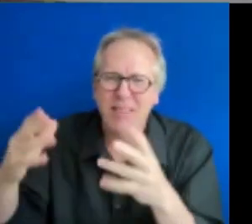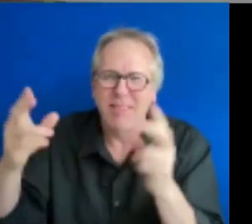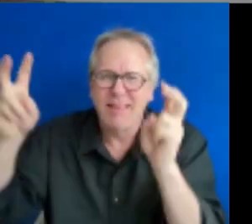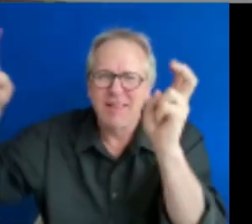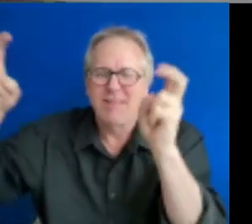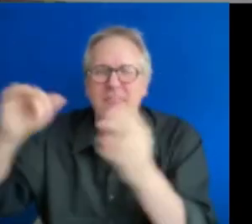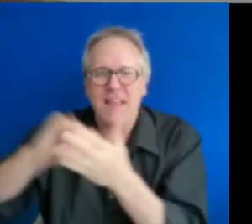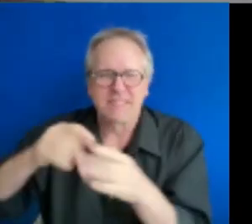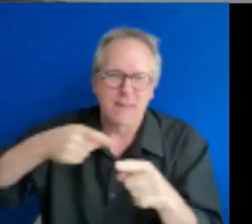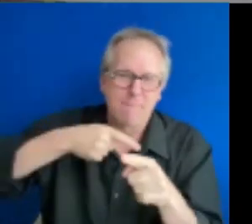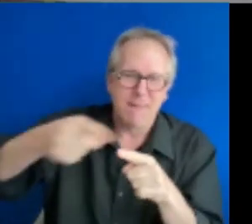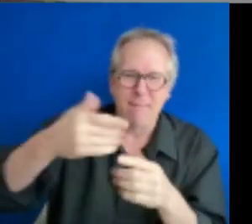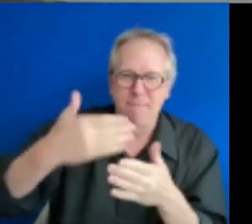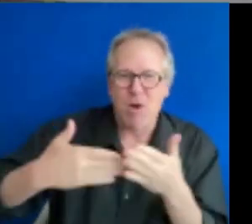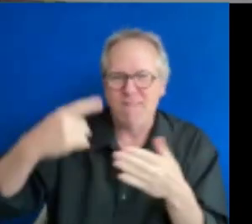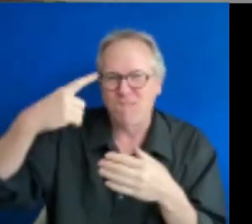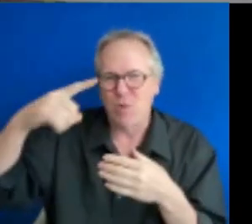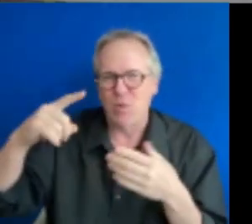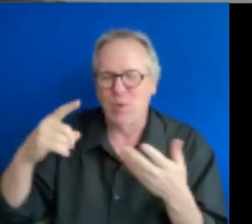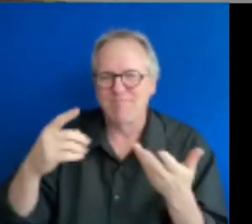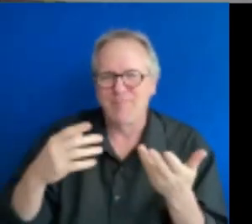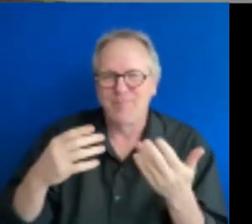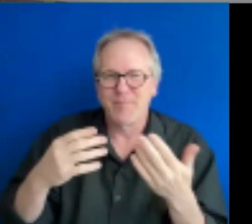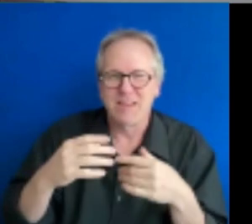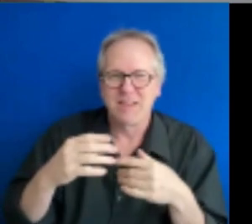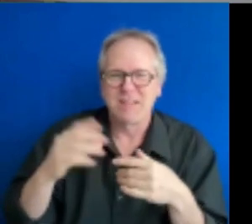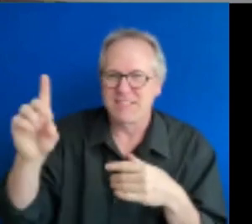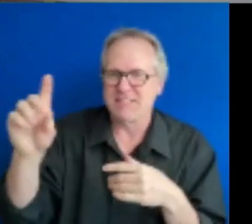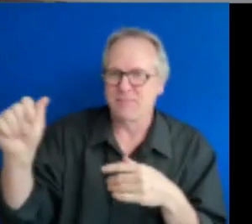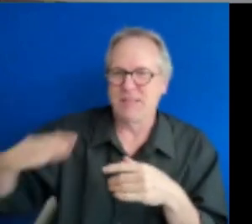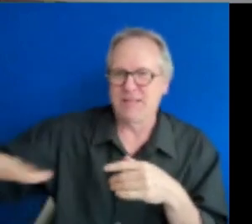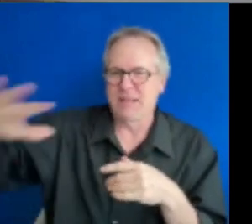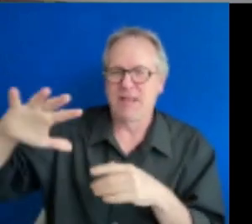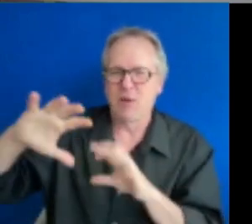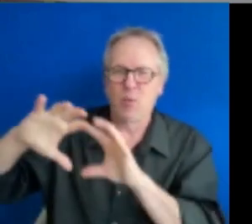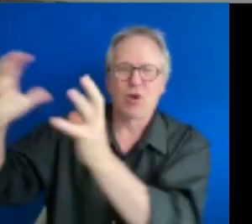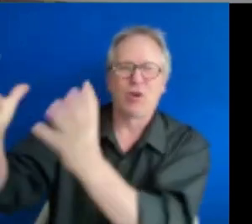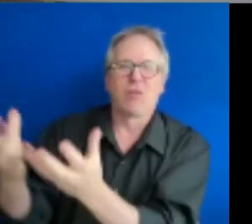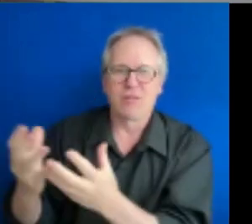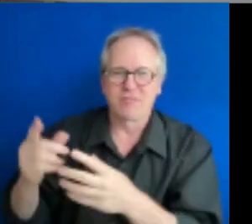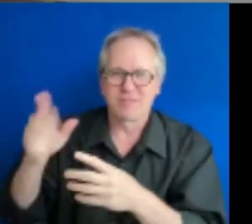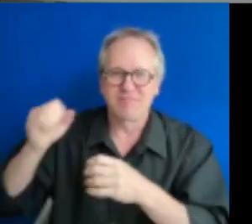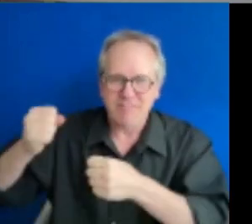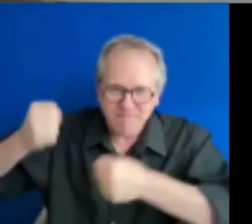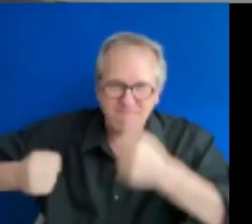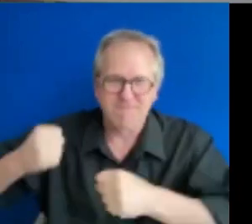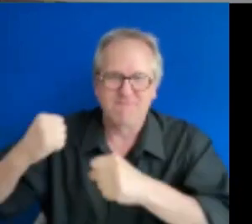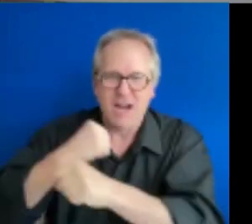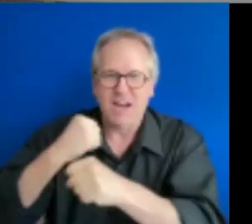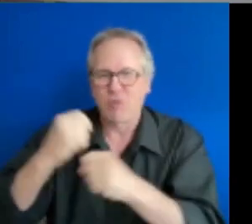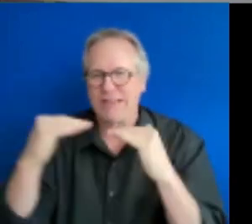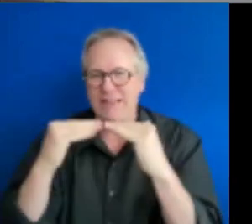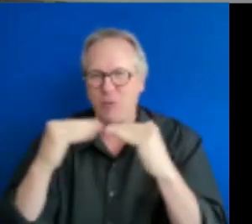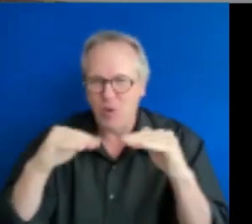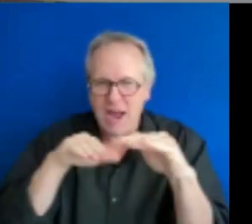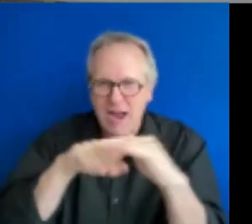main piece of the disability world and our fight for rights and equal